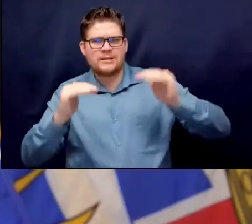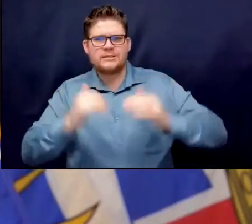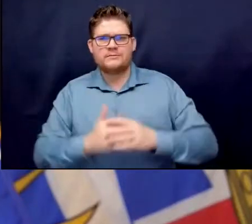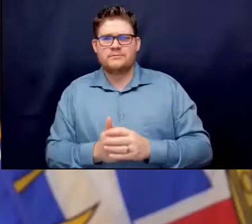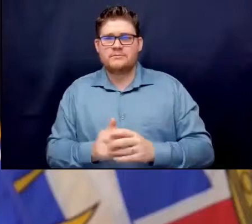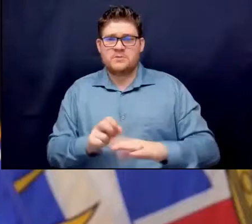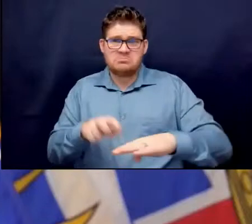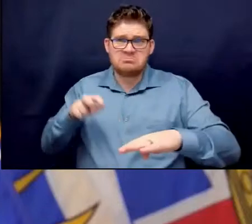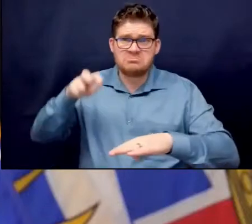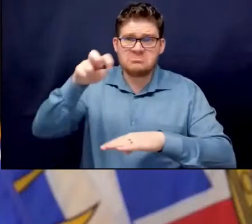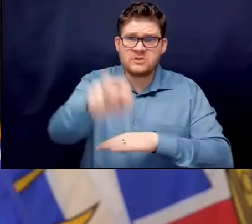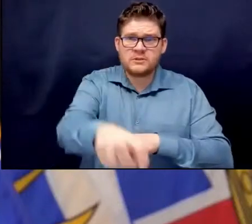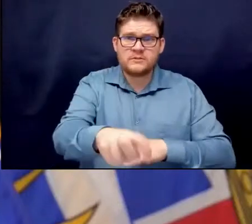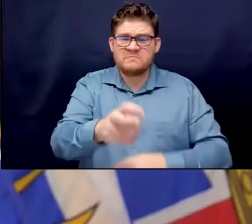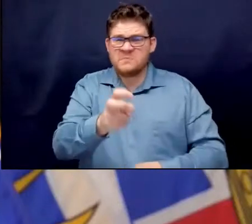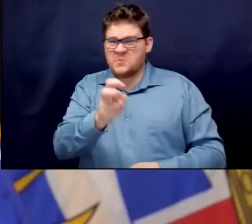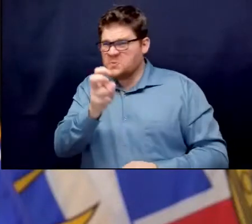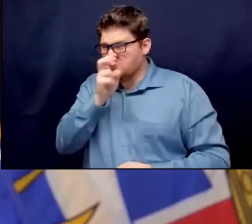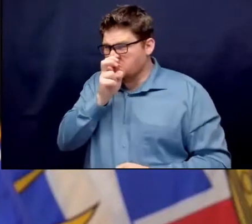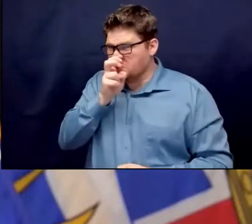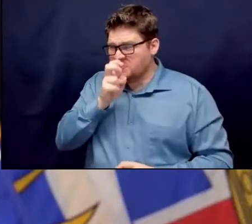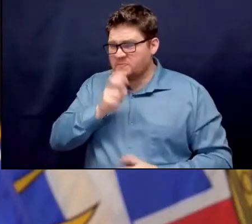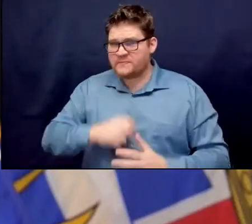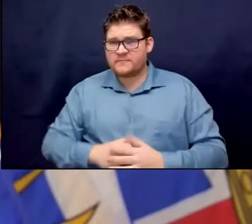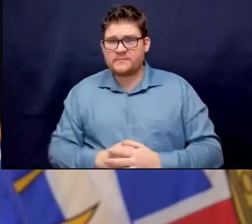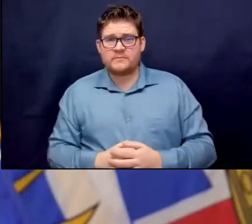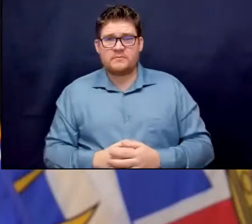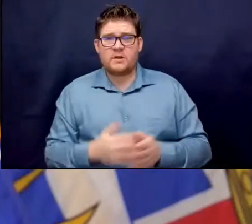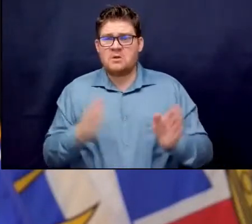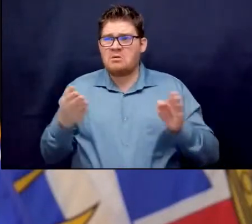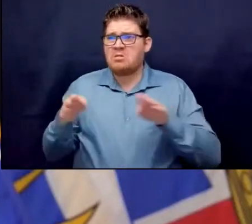between not interfering with societal